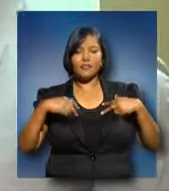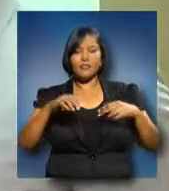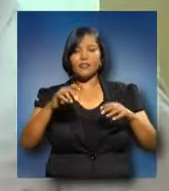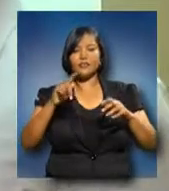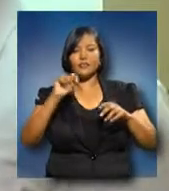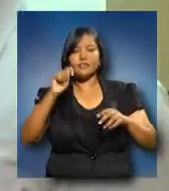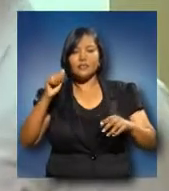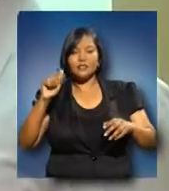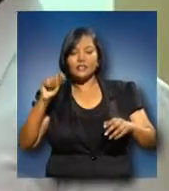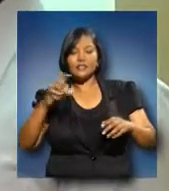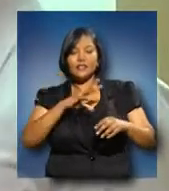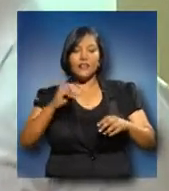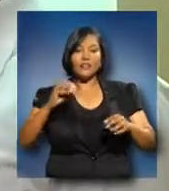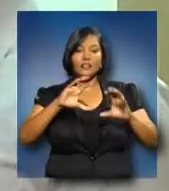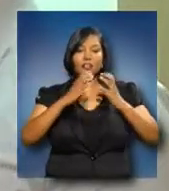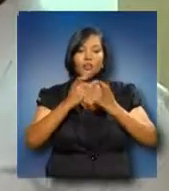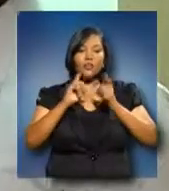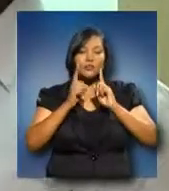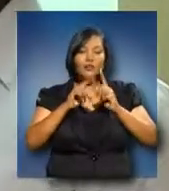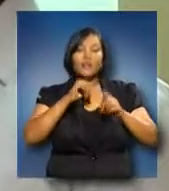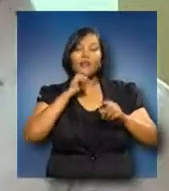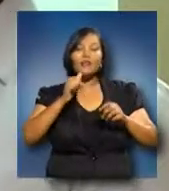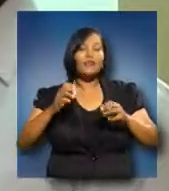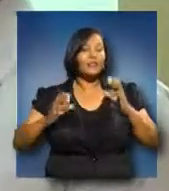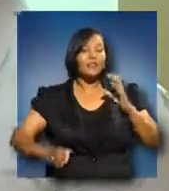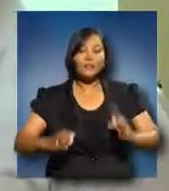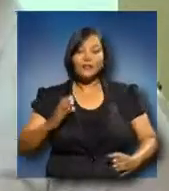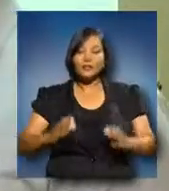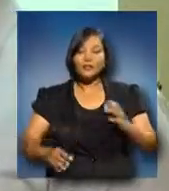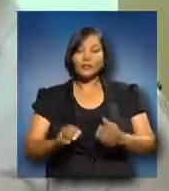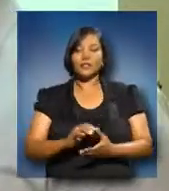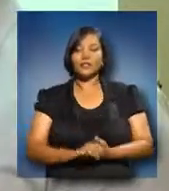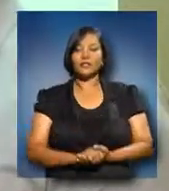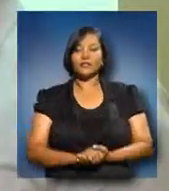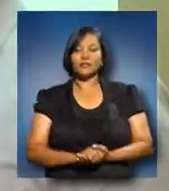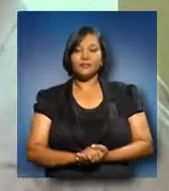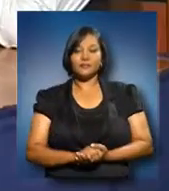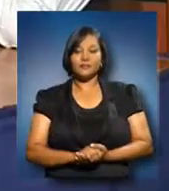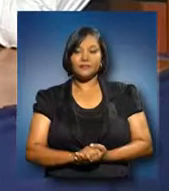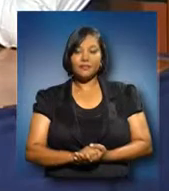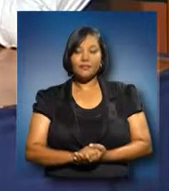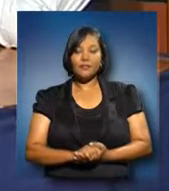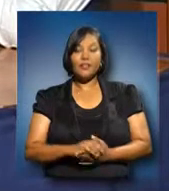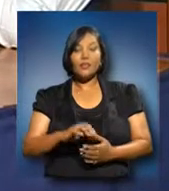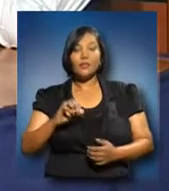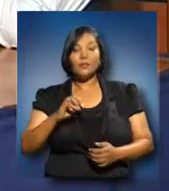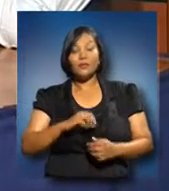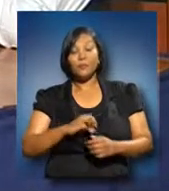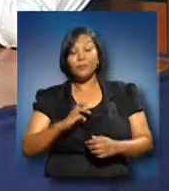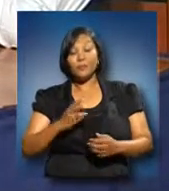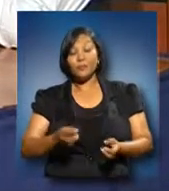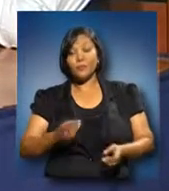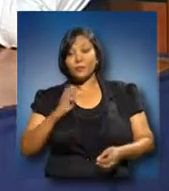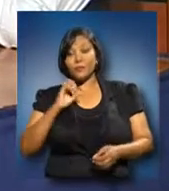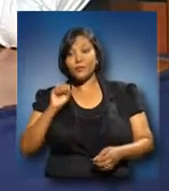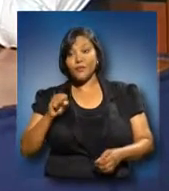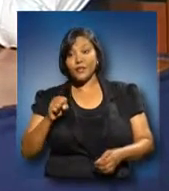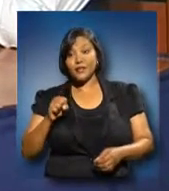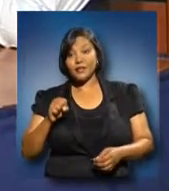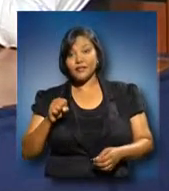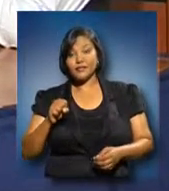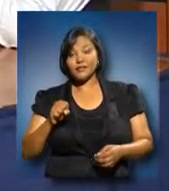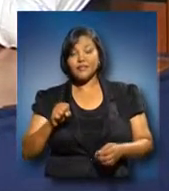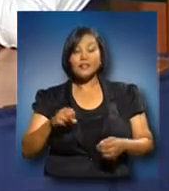the regulators and the internet service providers and content providers? On one hand, yes, definitely